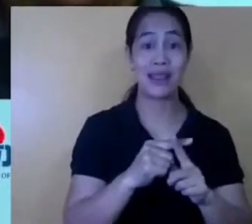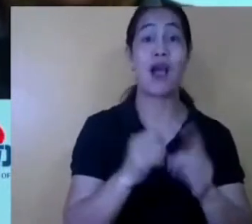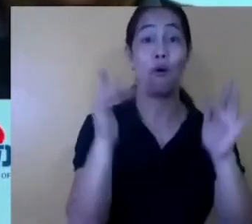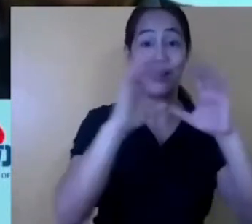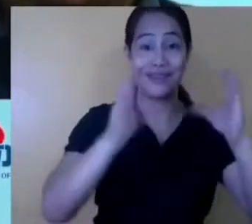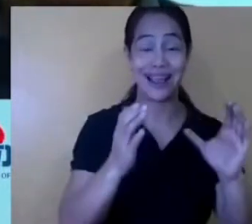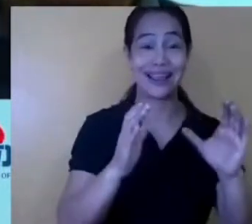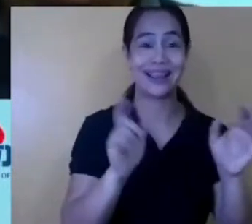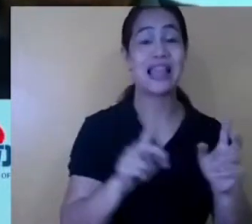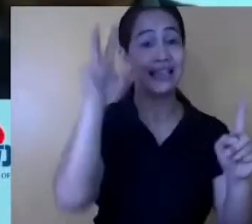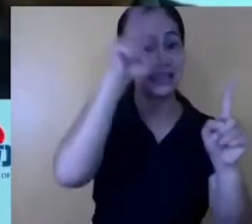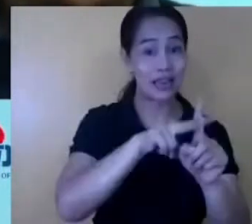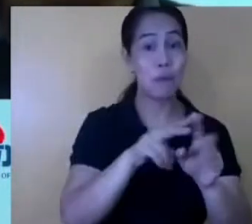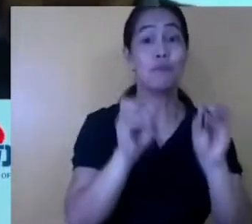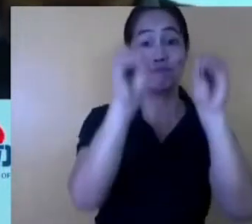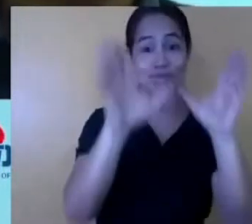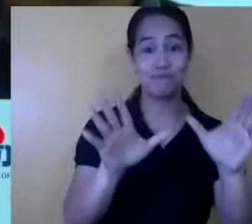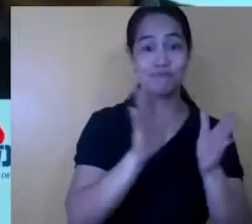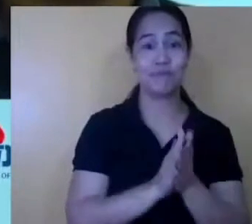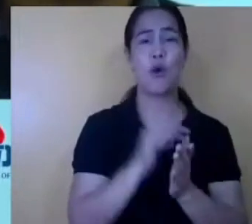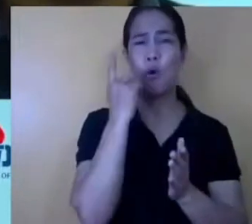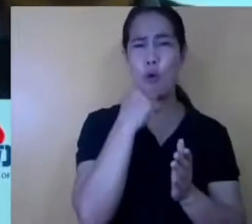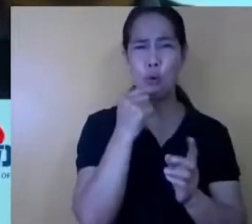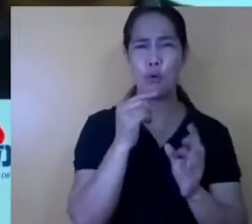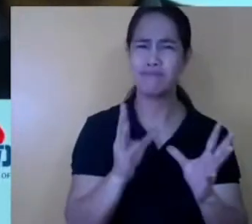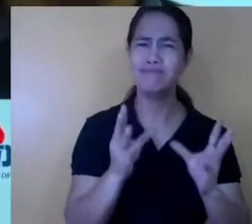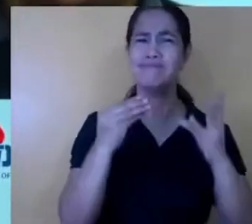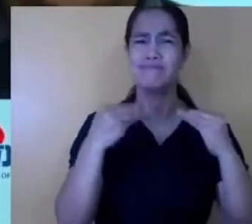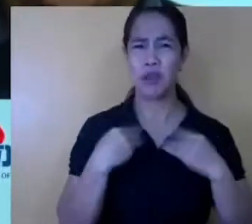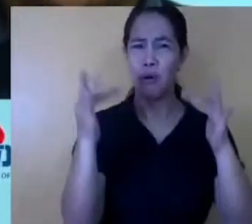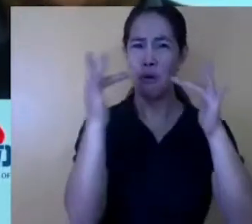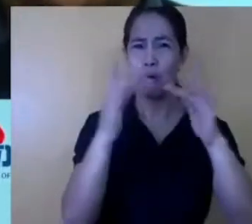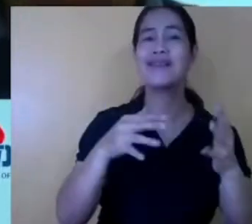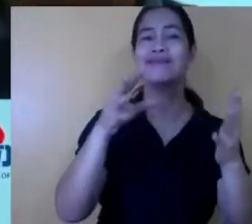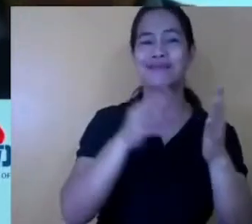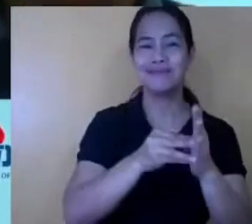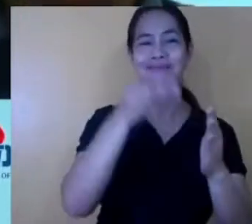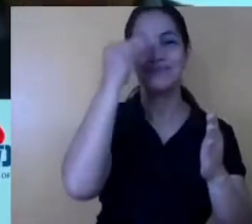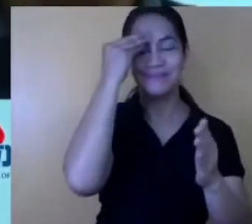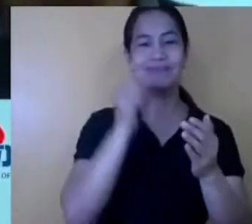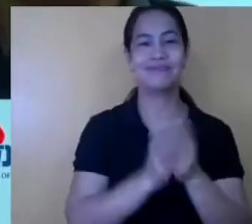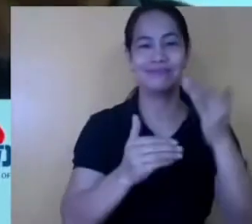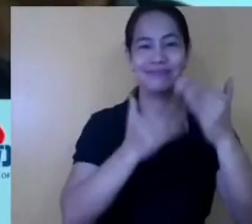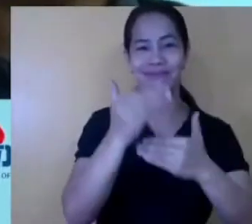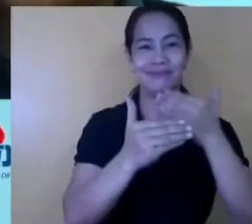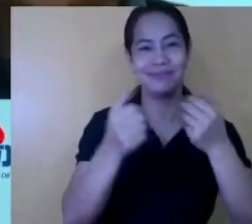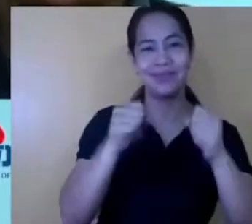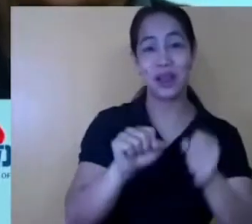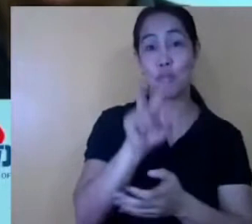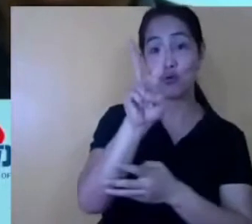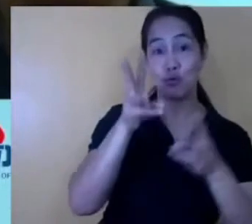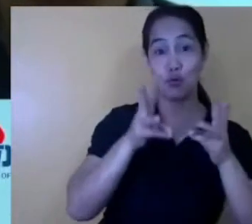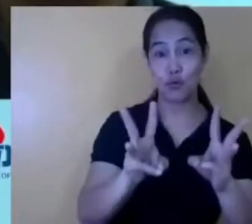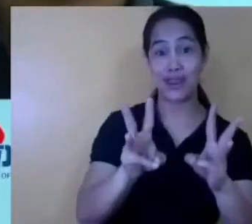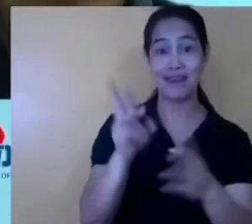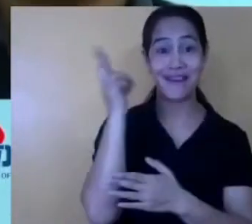to teachers who will adopt online synchronous learning or two-way radio instruction, regardless of